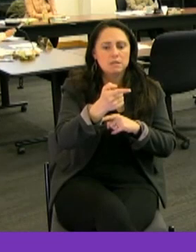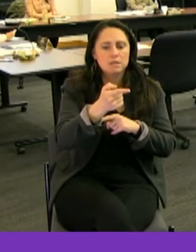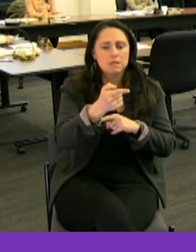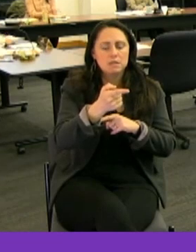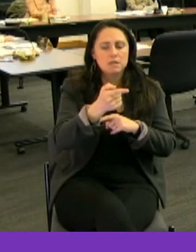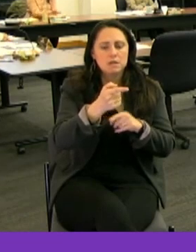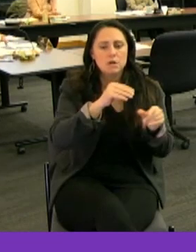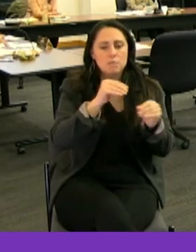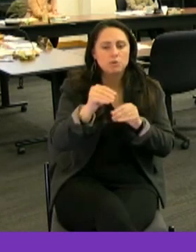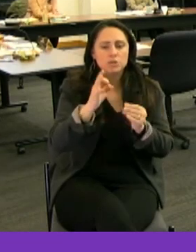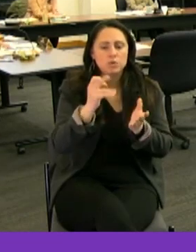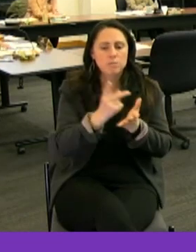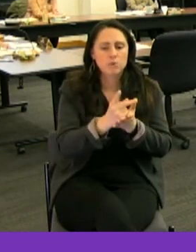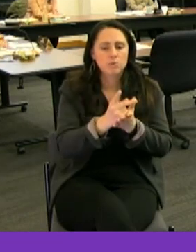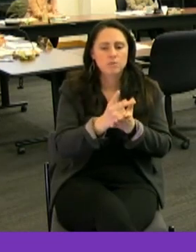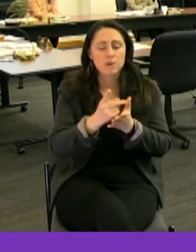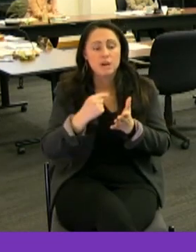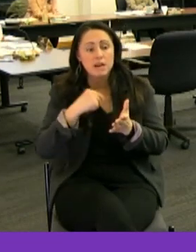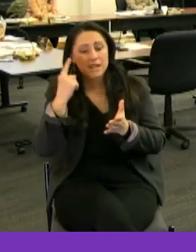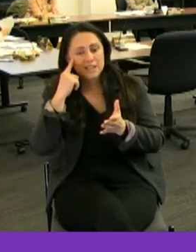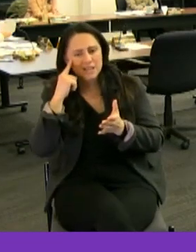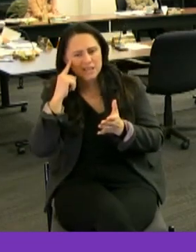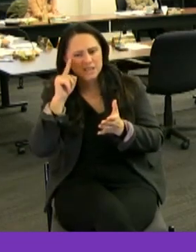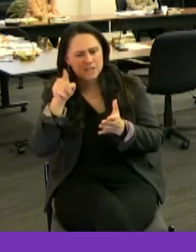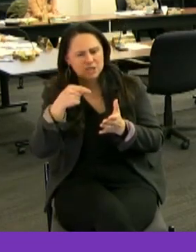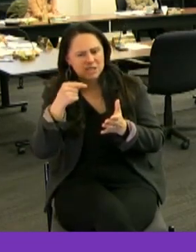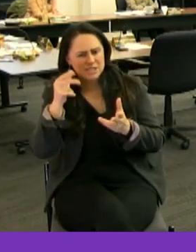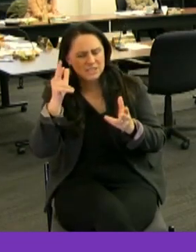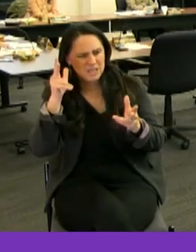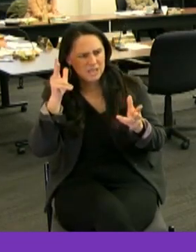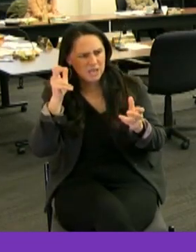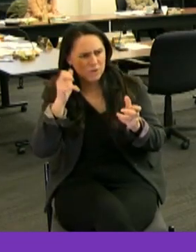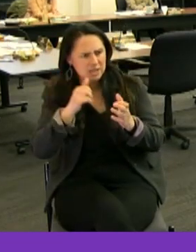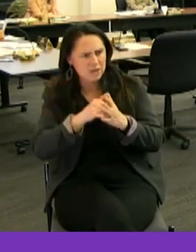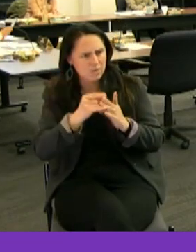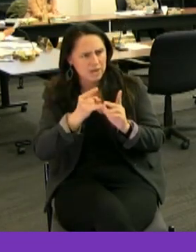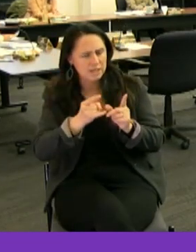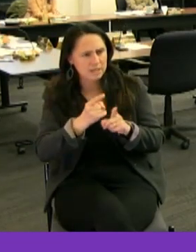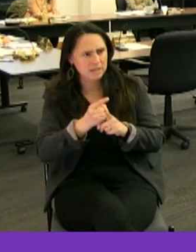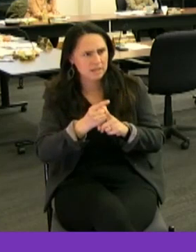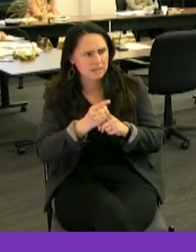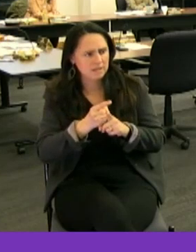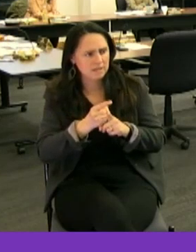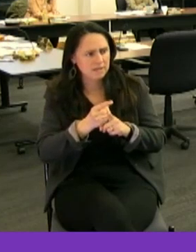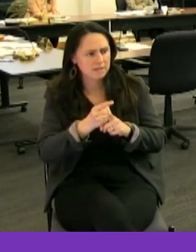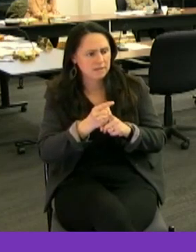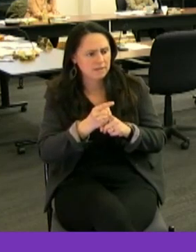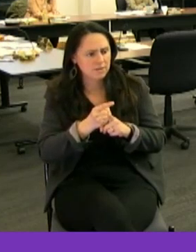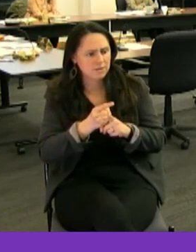Motion to approve. I think we're just reviewing, aren't we? Reviewing.